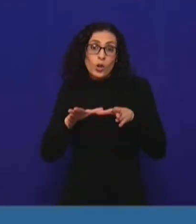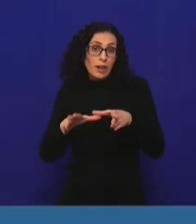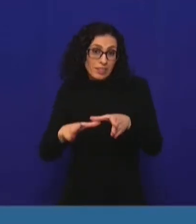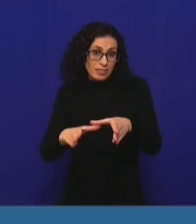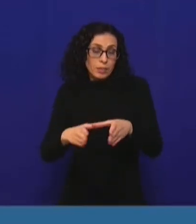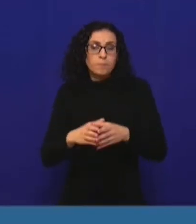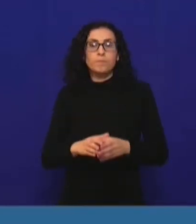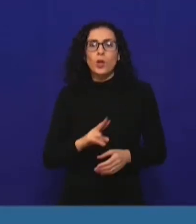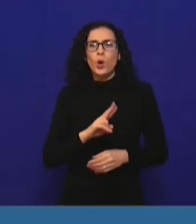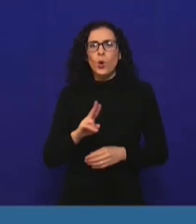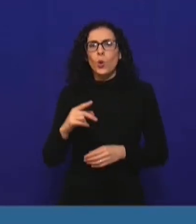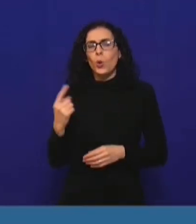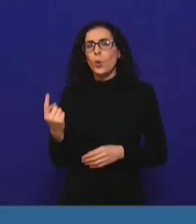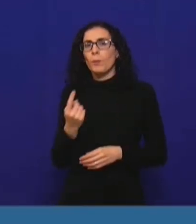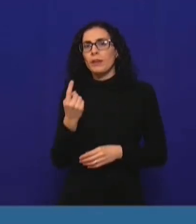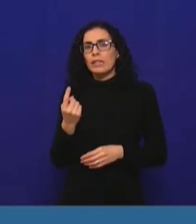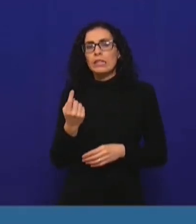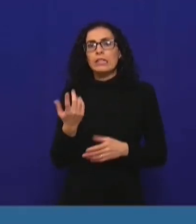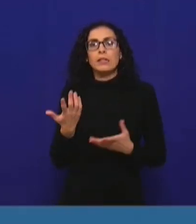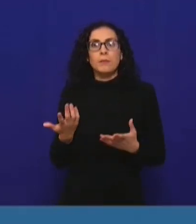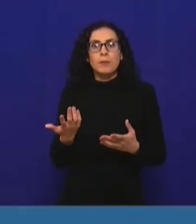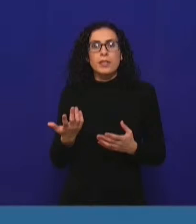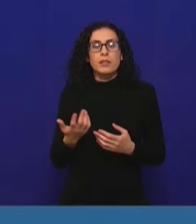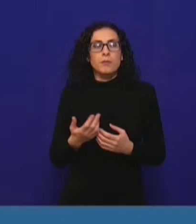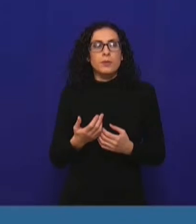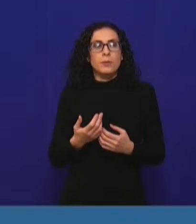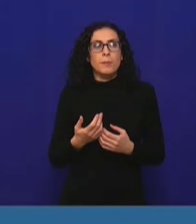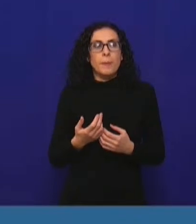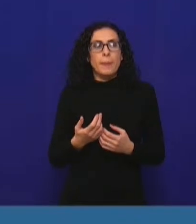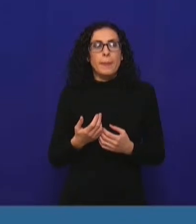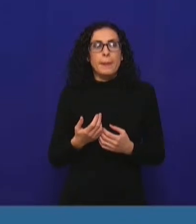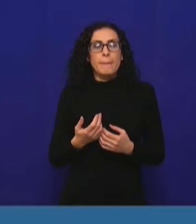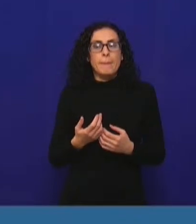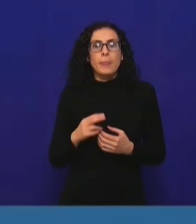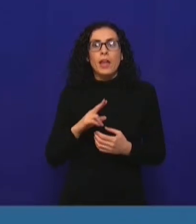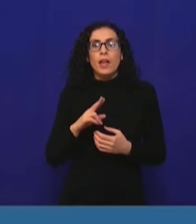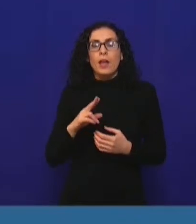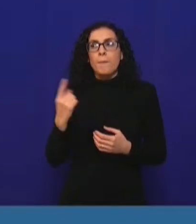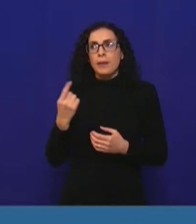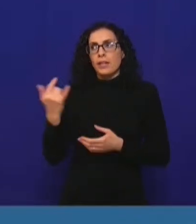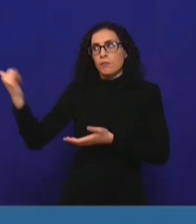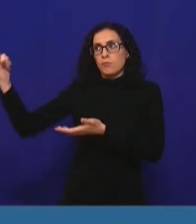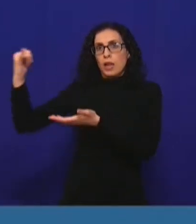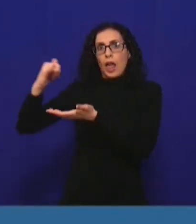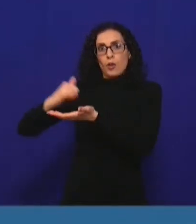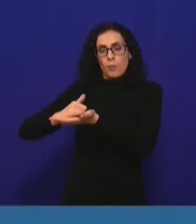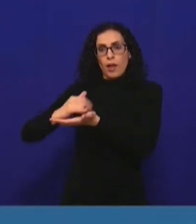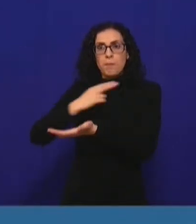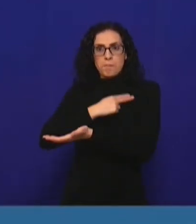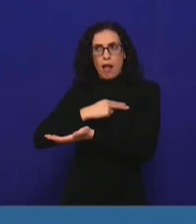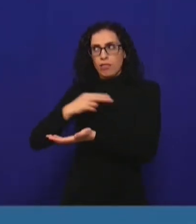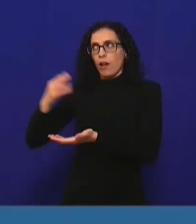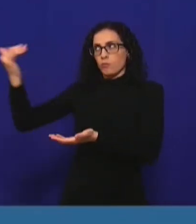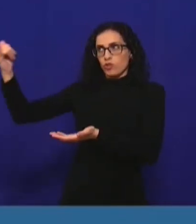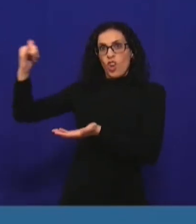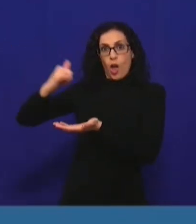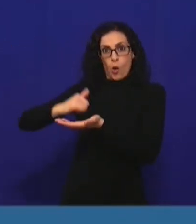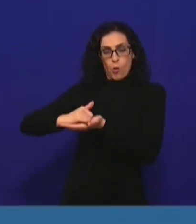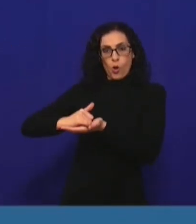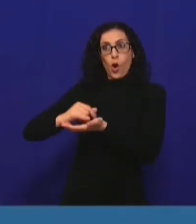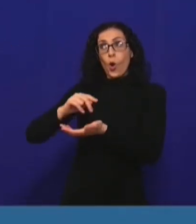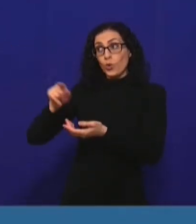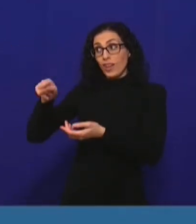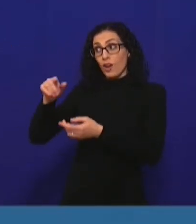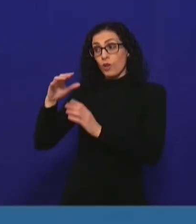fek, u anka xi nies li pereżempju jkunu Maltin li jkunu ġew minn red zones u allura jkollhom bżonn joqogħdu f'kwarantina. Dan